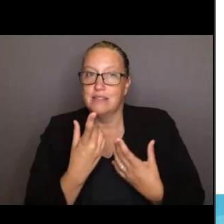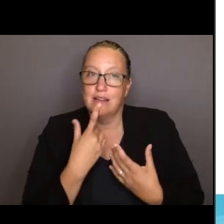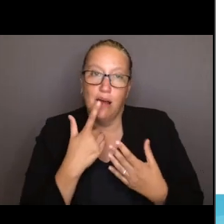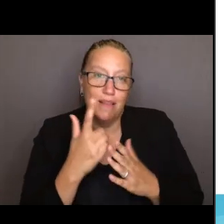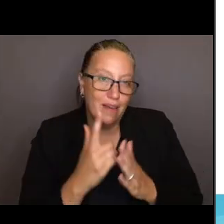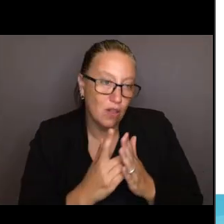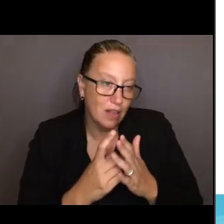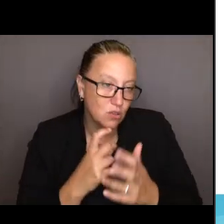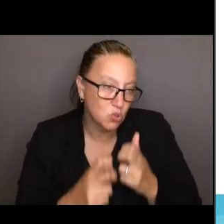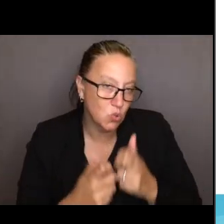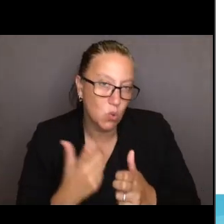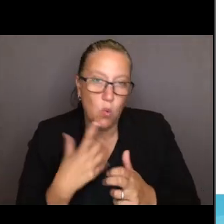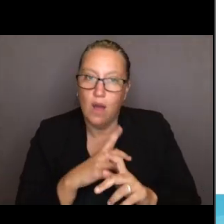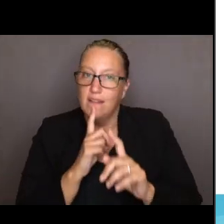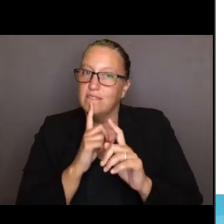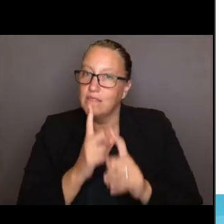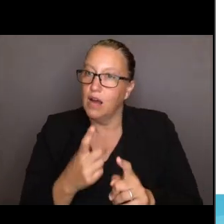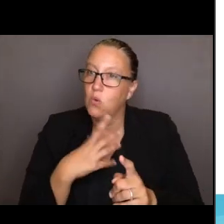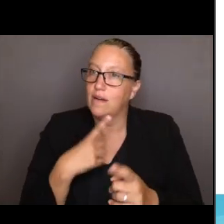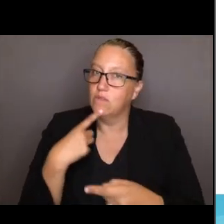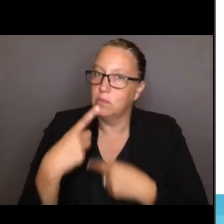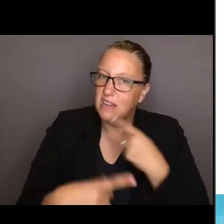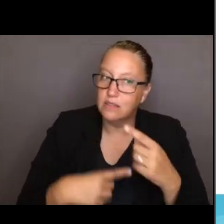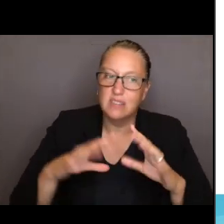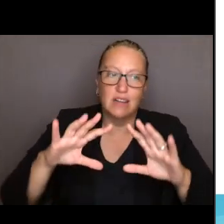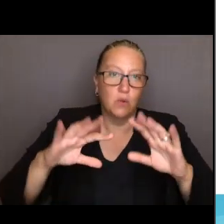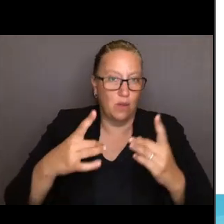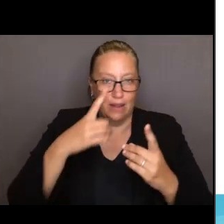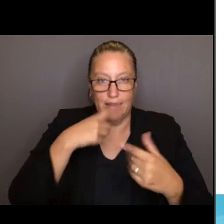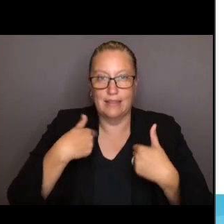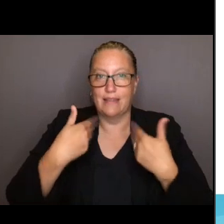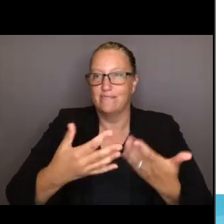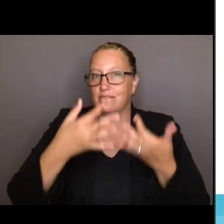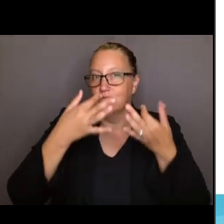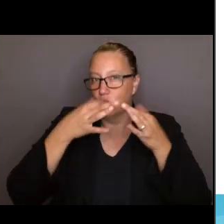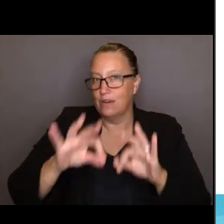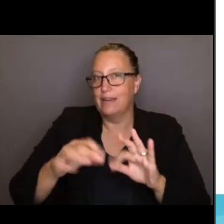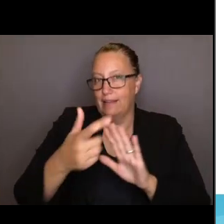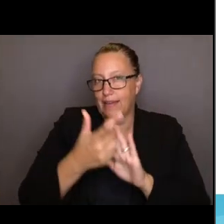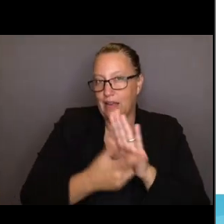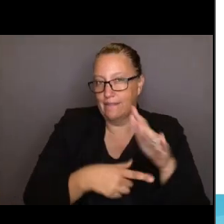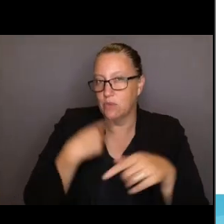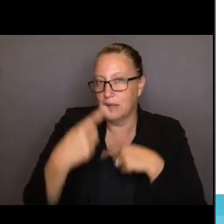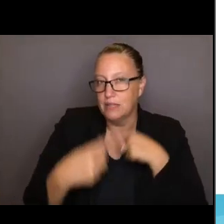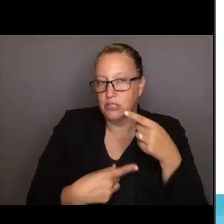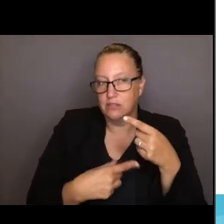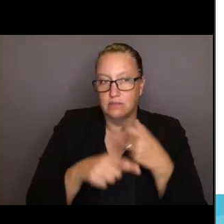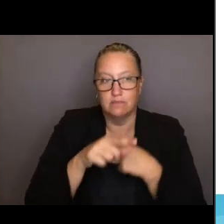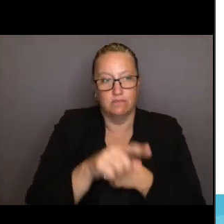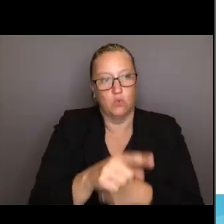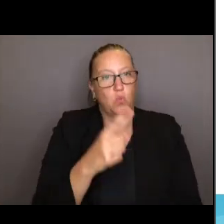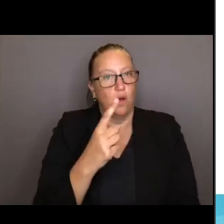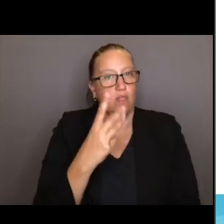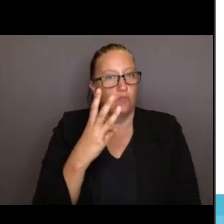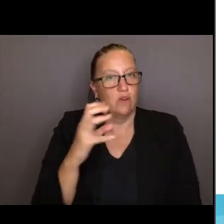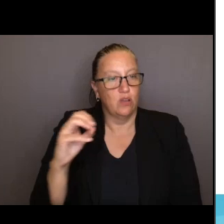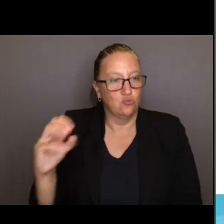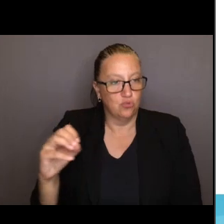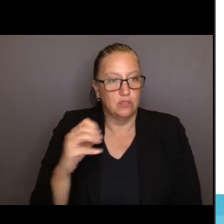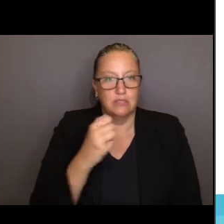information, call that, and anyone can access free legal information by calling that phone number. And that's the one that Danielle mentioned